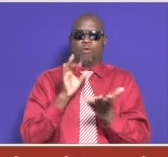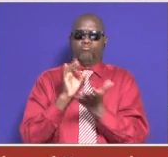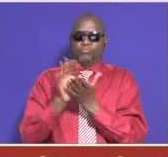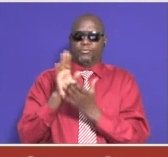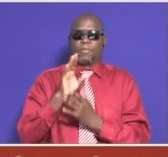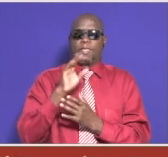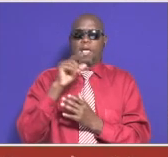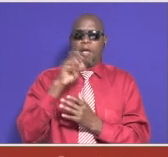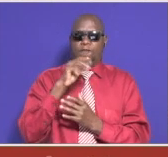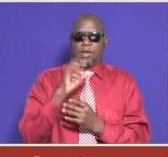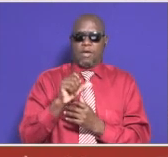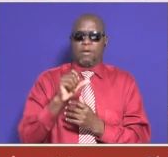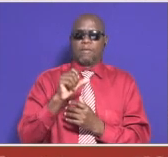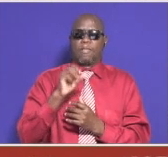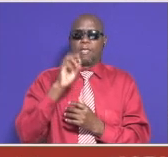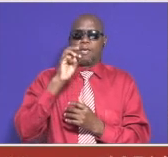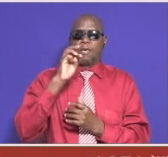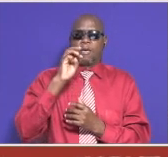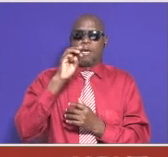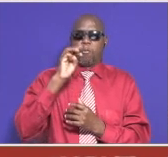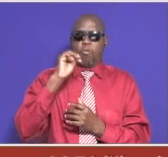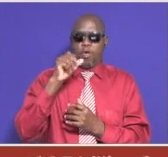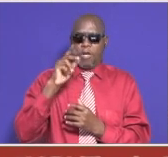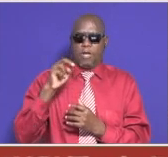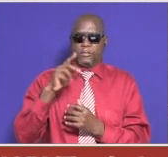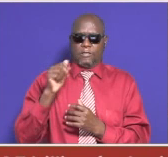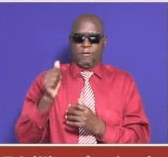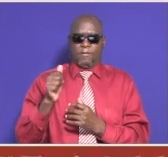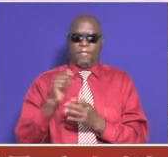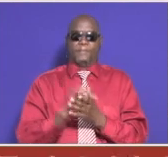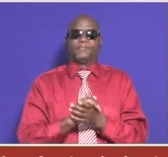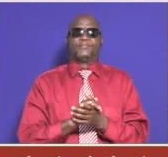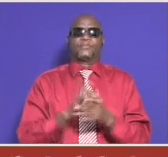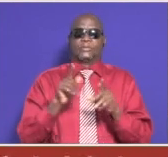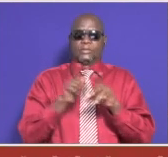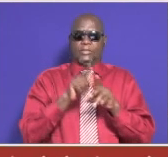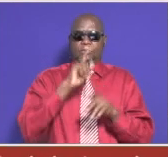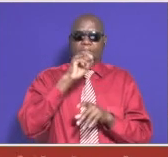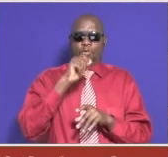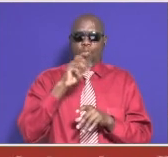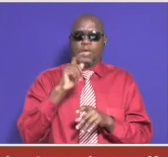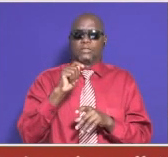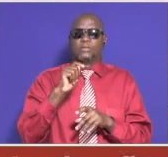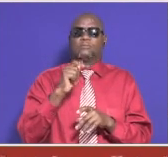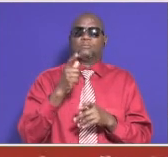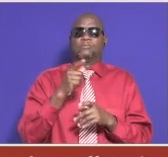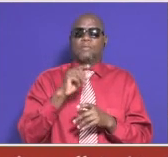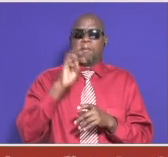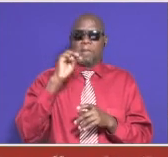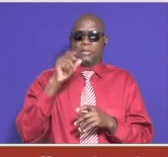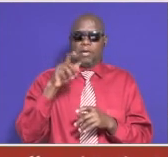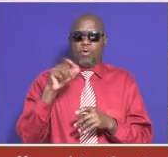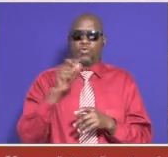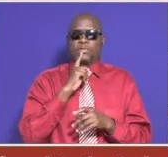The senators, led by Leader of Majority Aaron Cheruyiot and his counterpart Stewart Madzayo, warned that Kuria had attempted